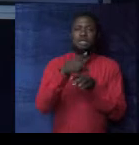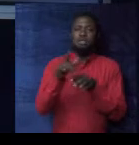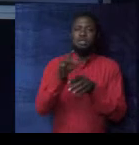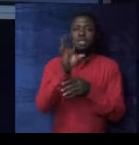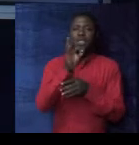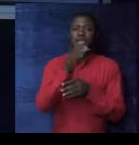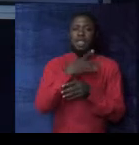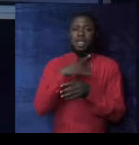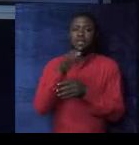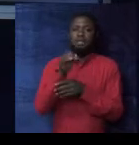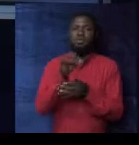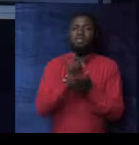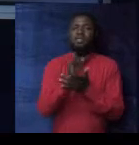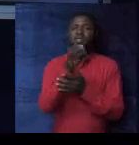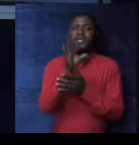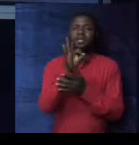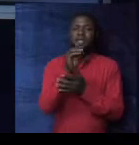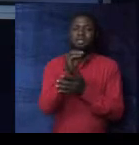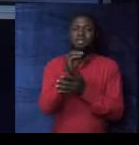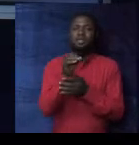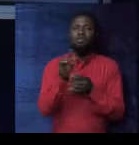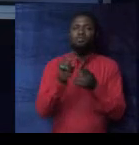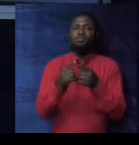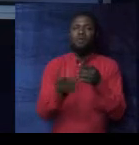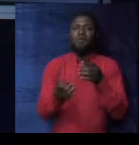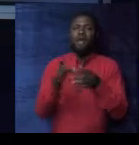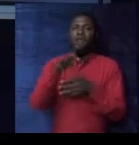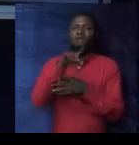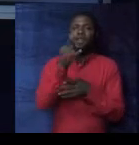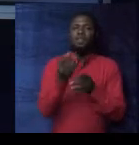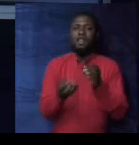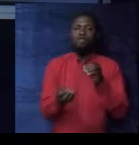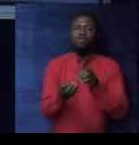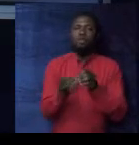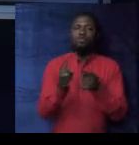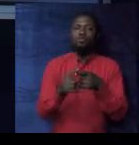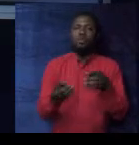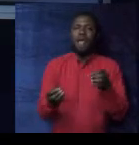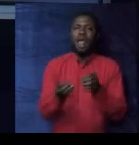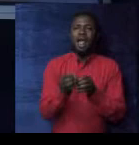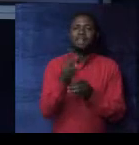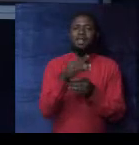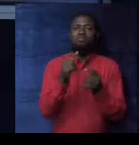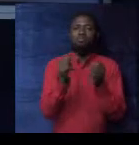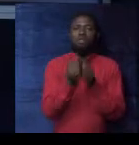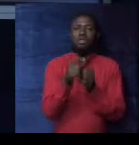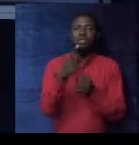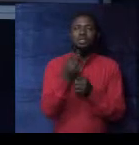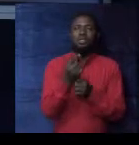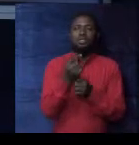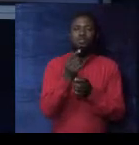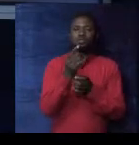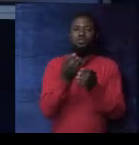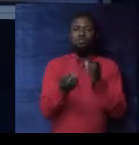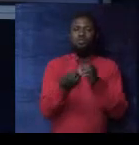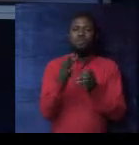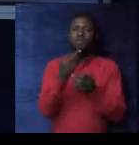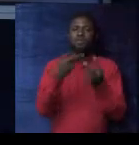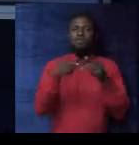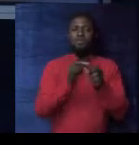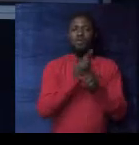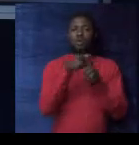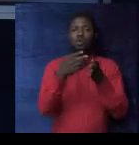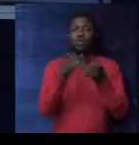and 1 0. So that is 90. So now to find the sum, or to add them together, the sum of the values is,